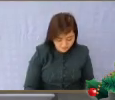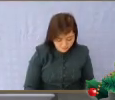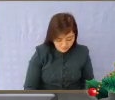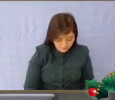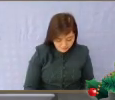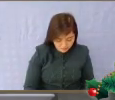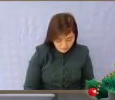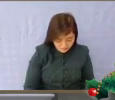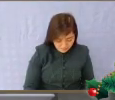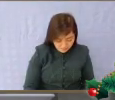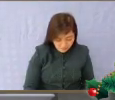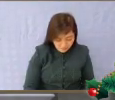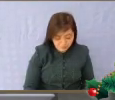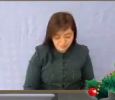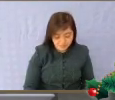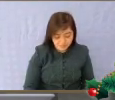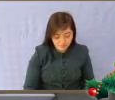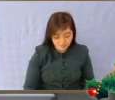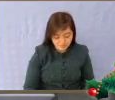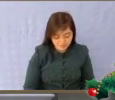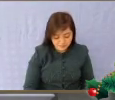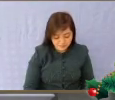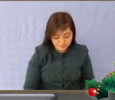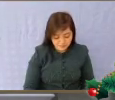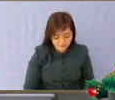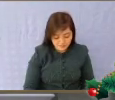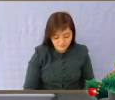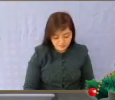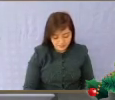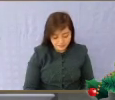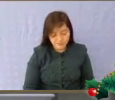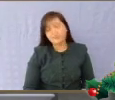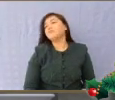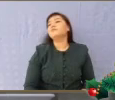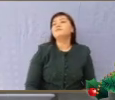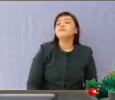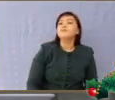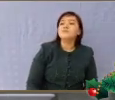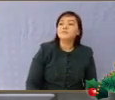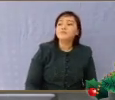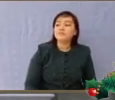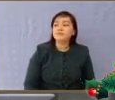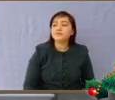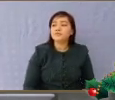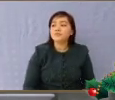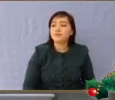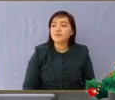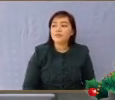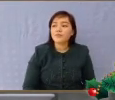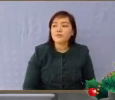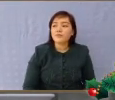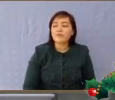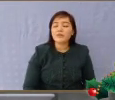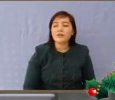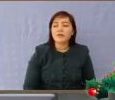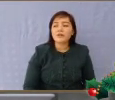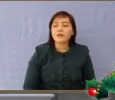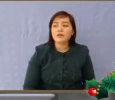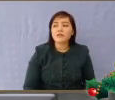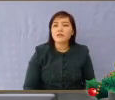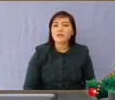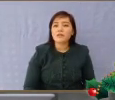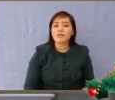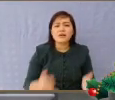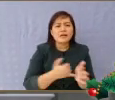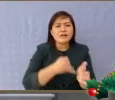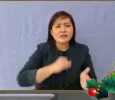Sinong maglalagay ng table hapagkainan habang siya ay inaaway? It is only those people na